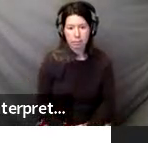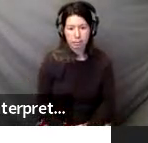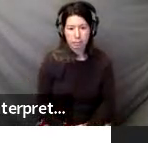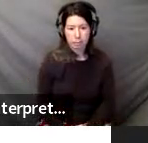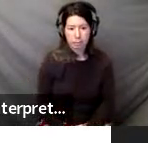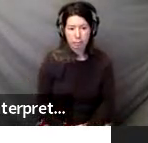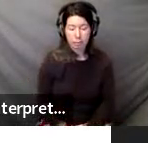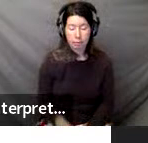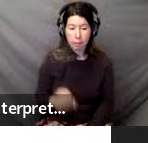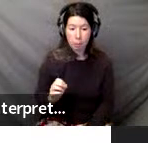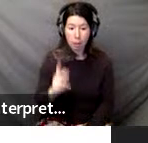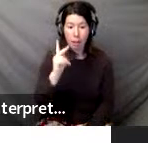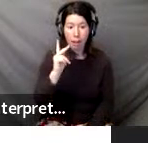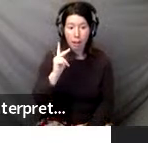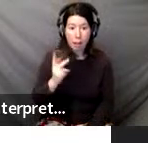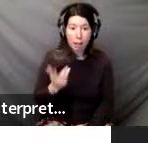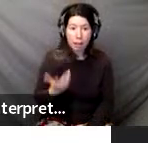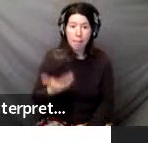Oh, yep.